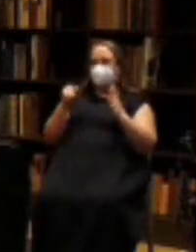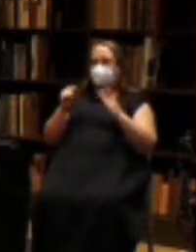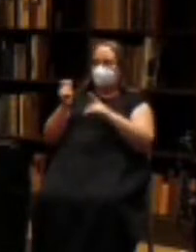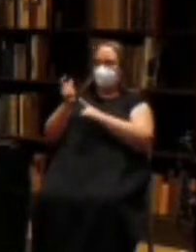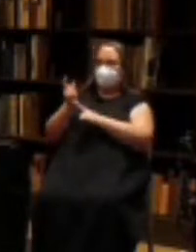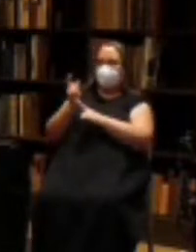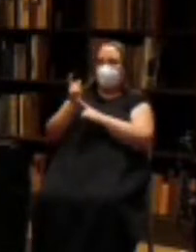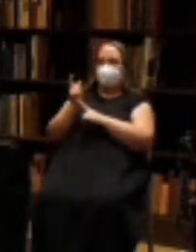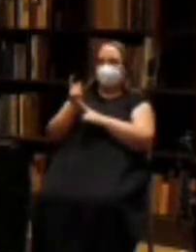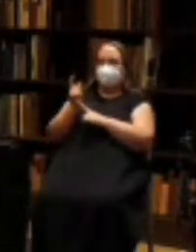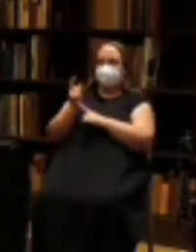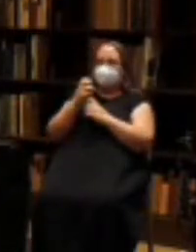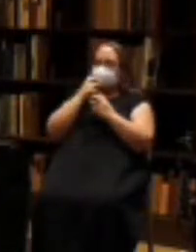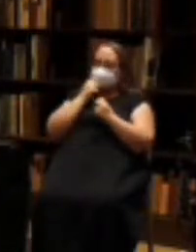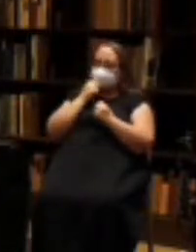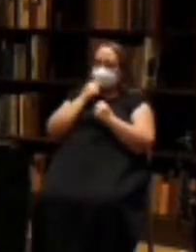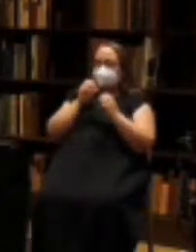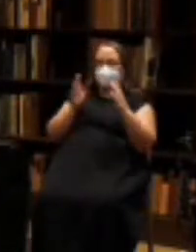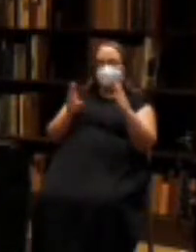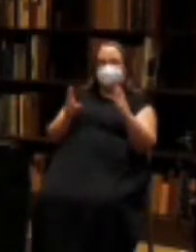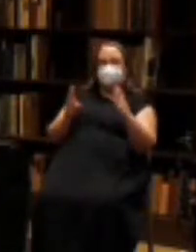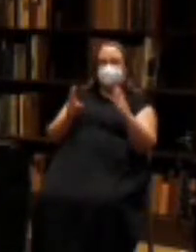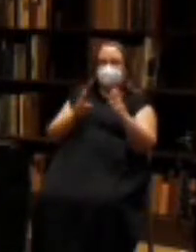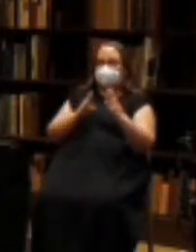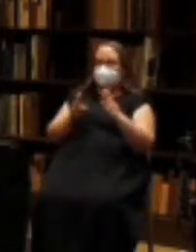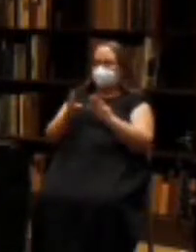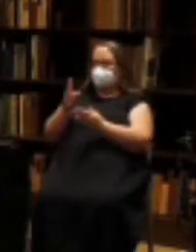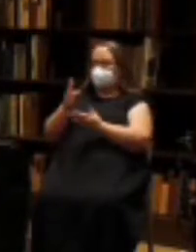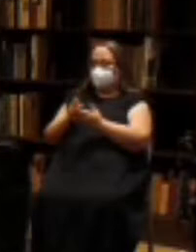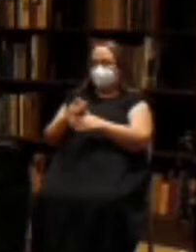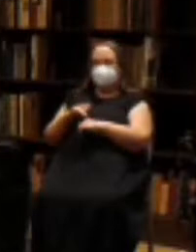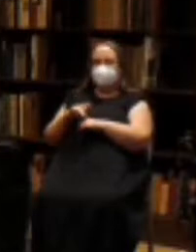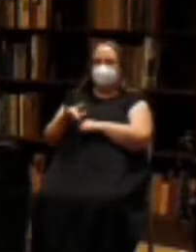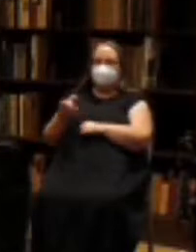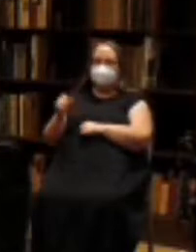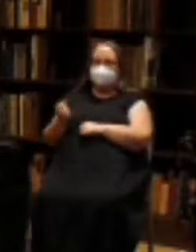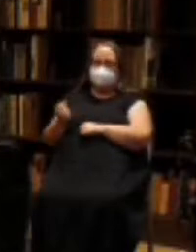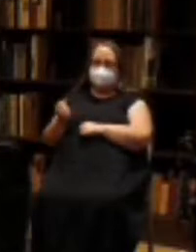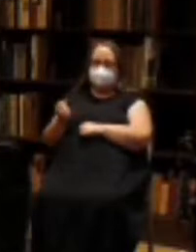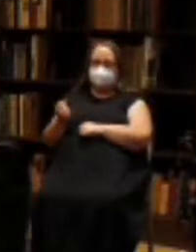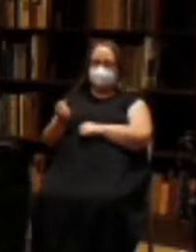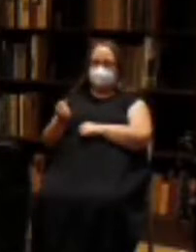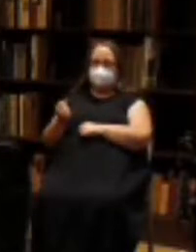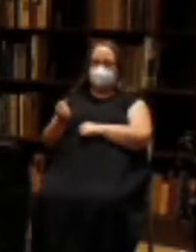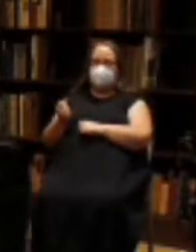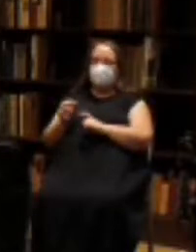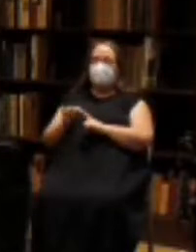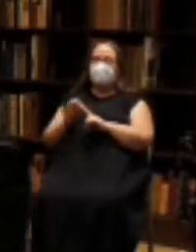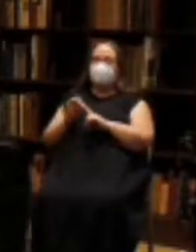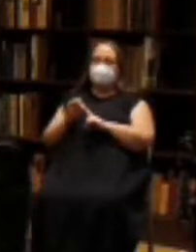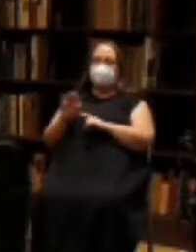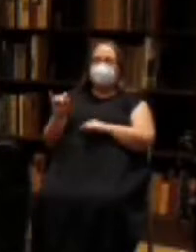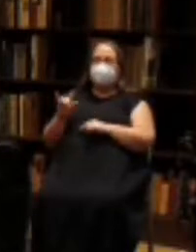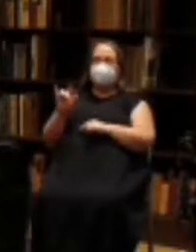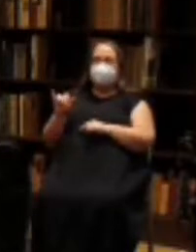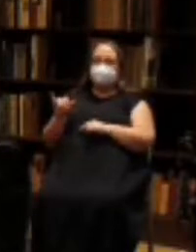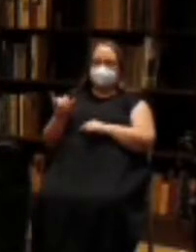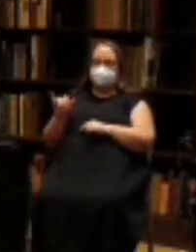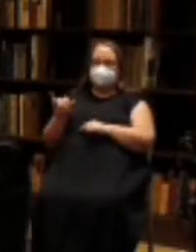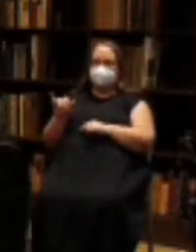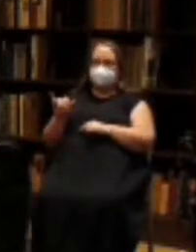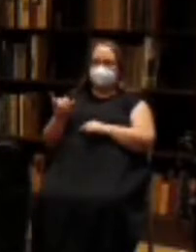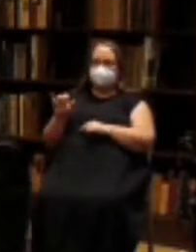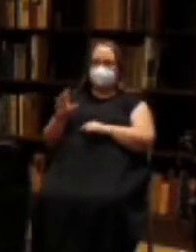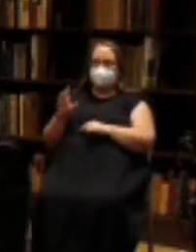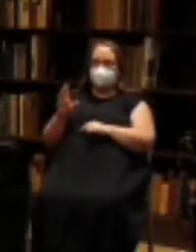moment, I would say, comes to a sort of conclusion in Baltimore in the early 1980s, except, its legacy